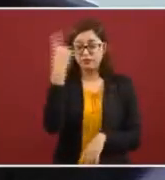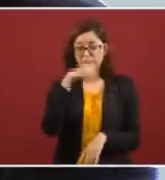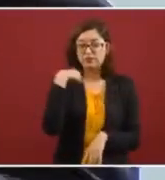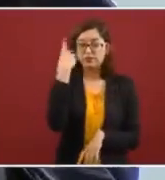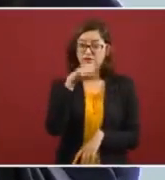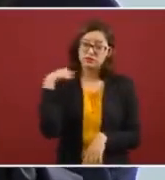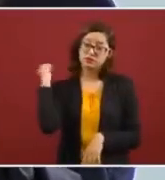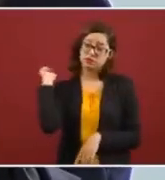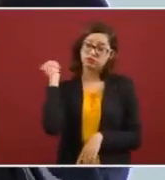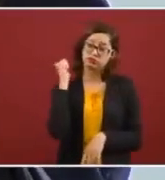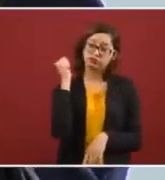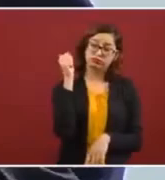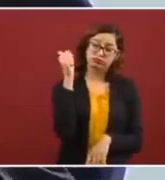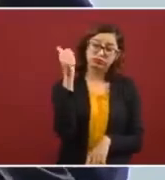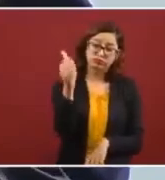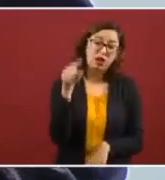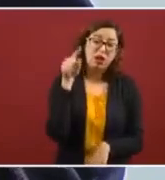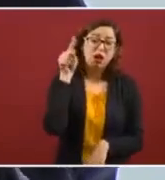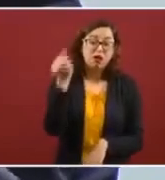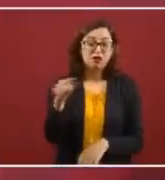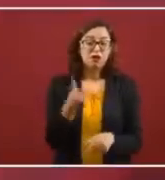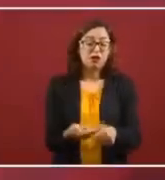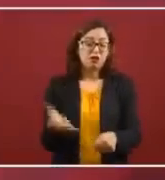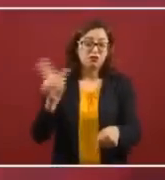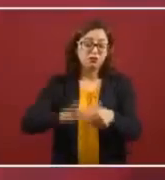73 renovations.